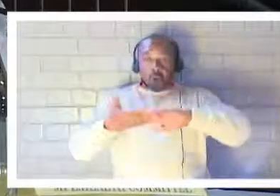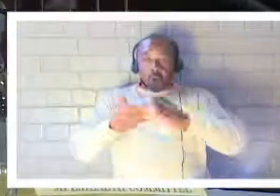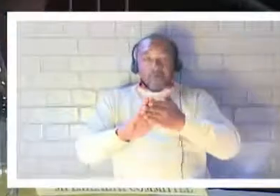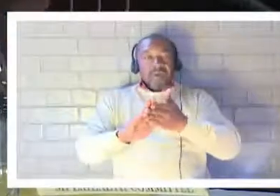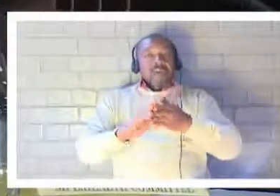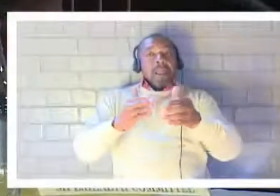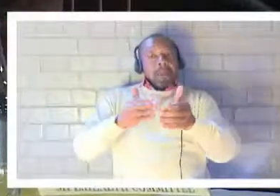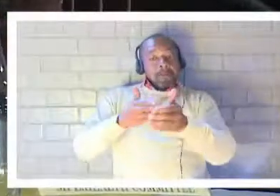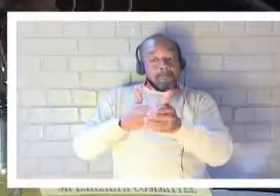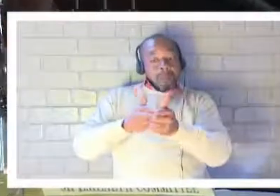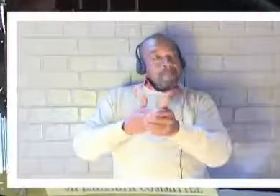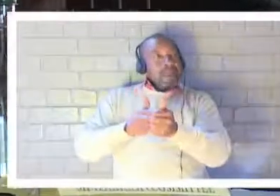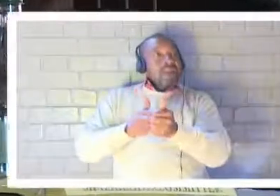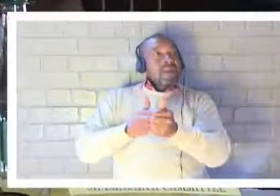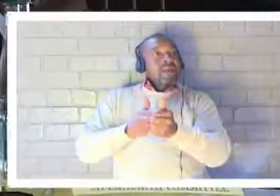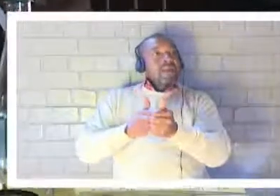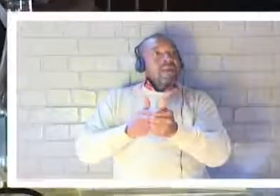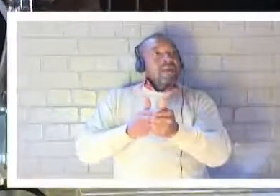it's always